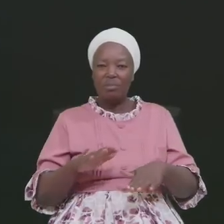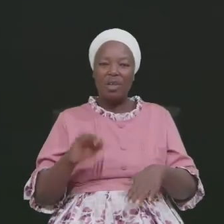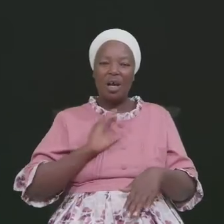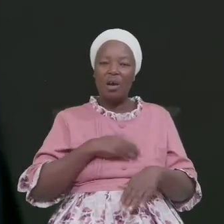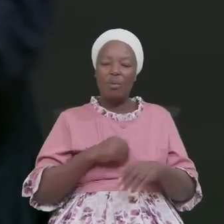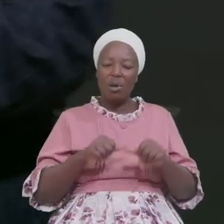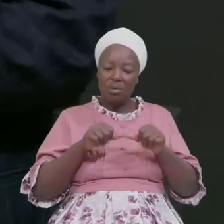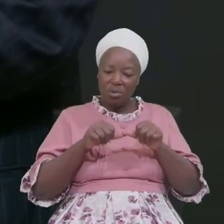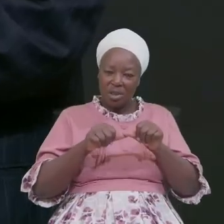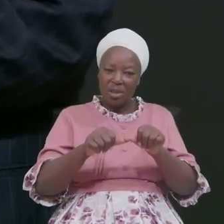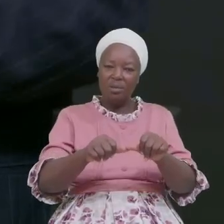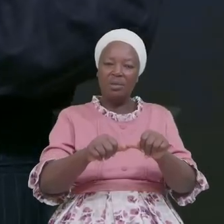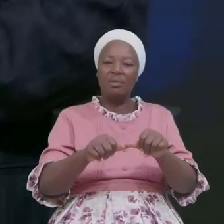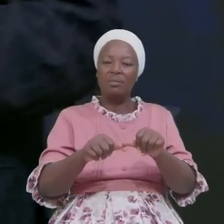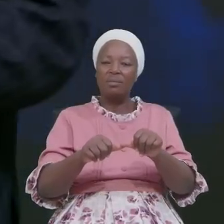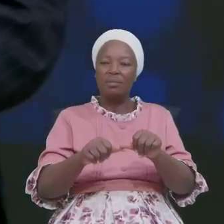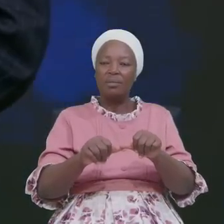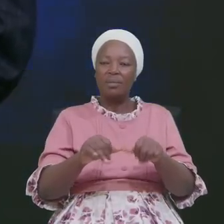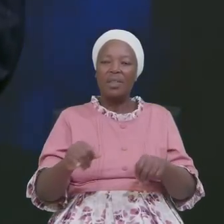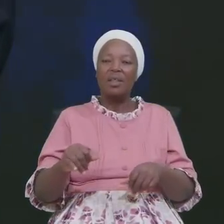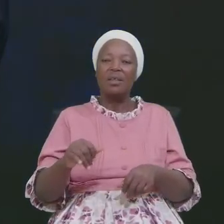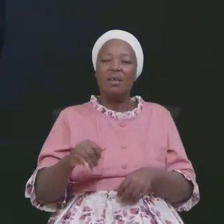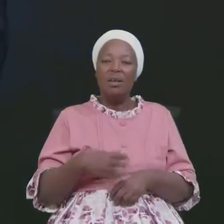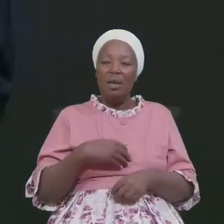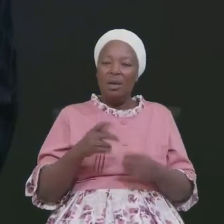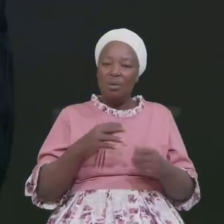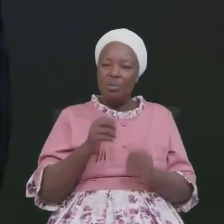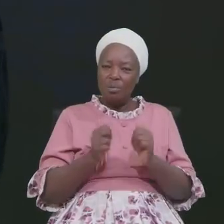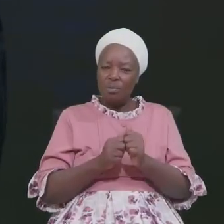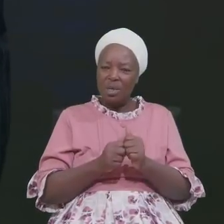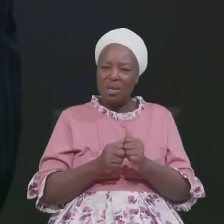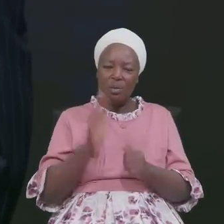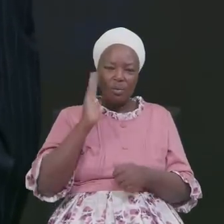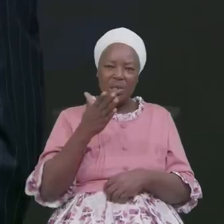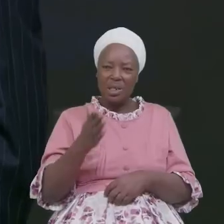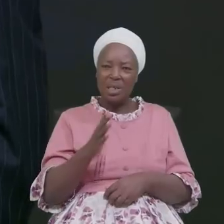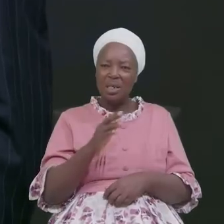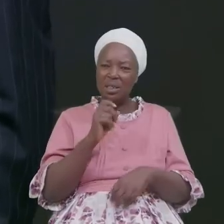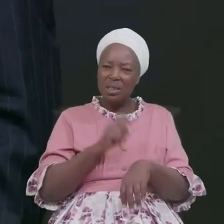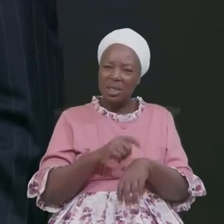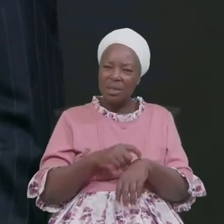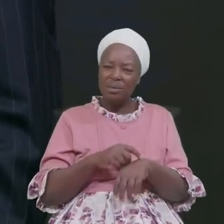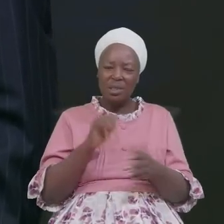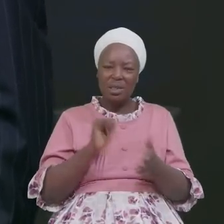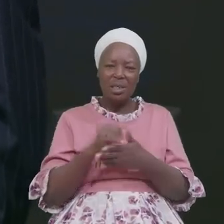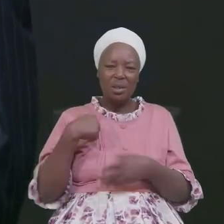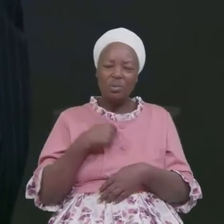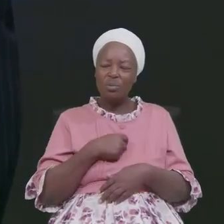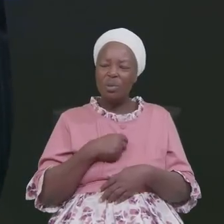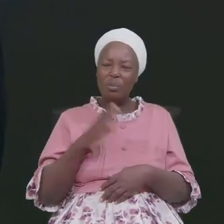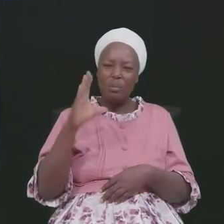going on. Were there times we mismanaged our